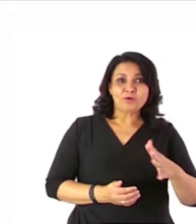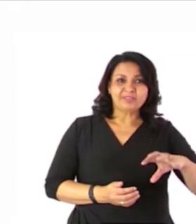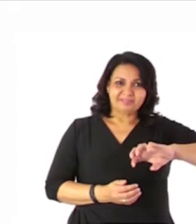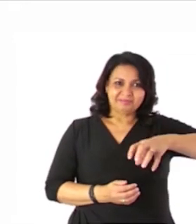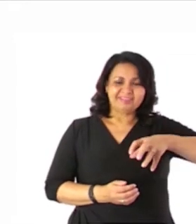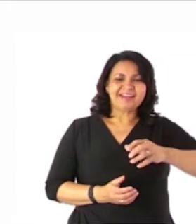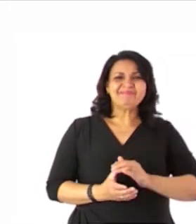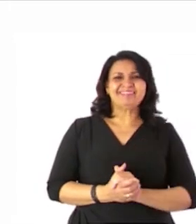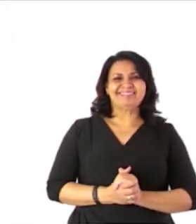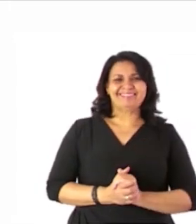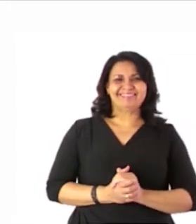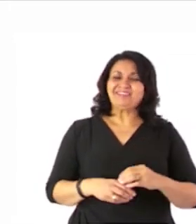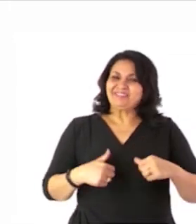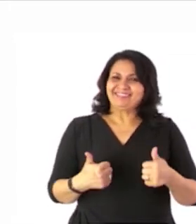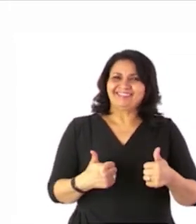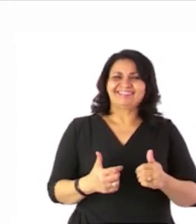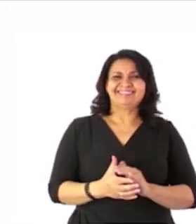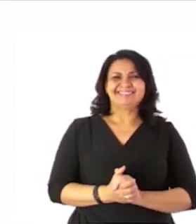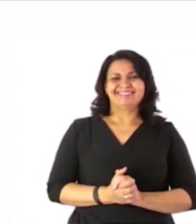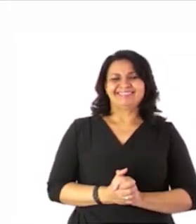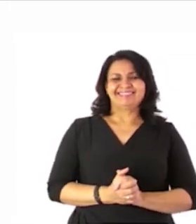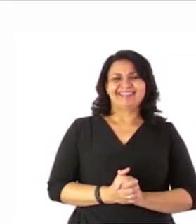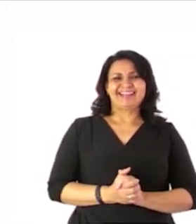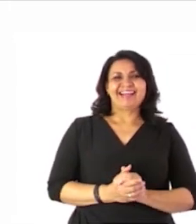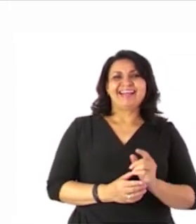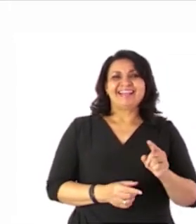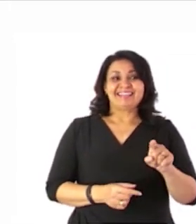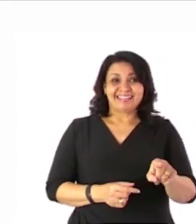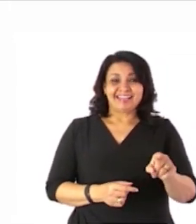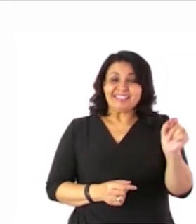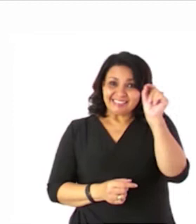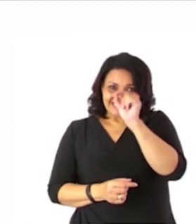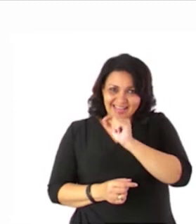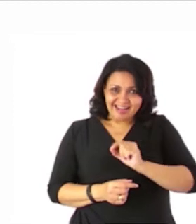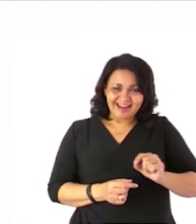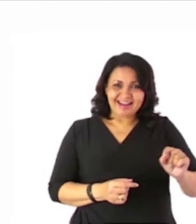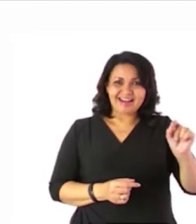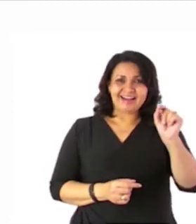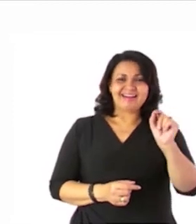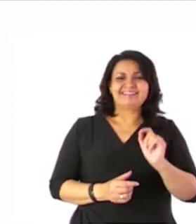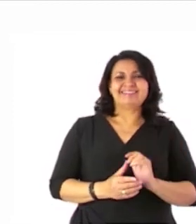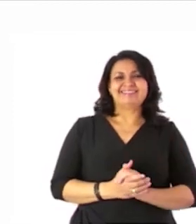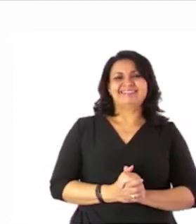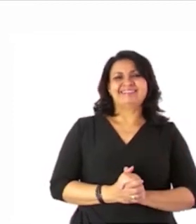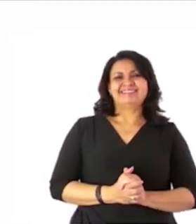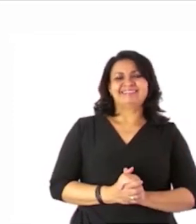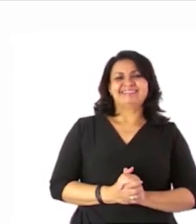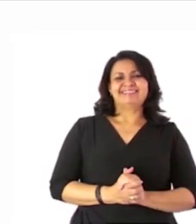Oh, well done. Can you please circle it for me? Thank you so